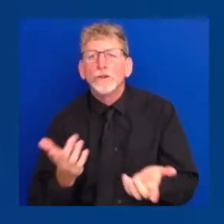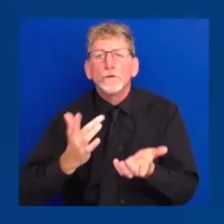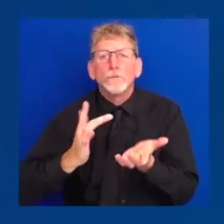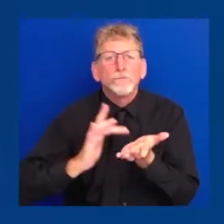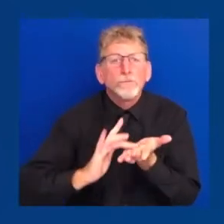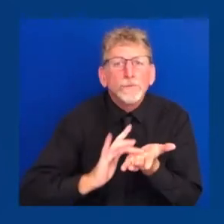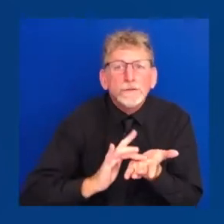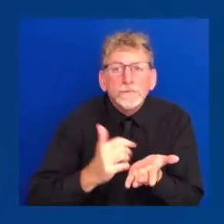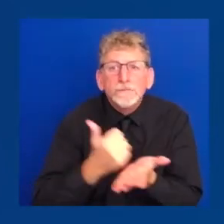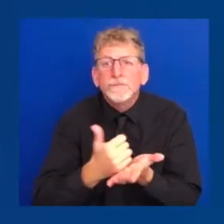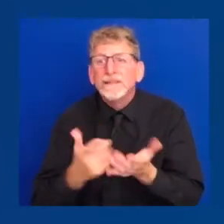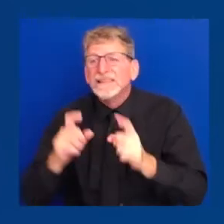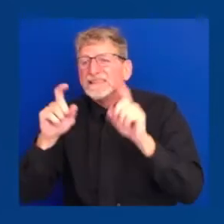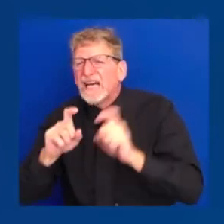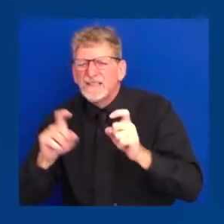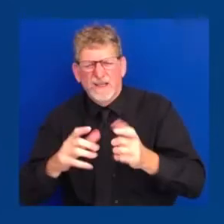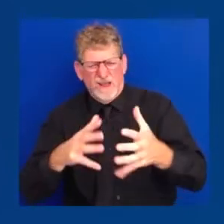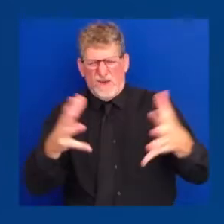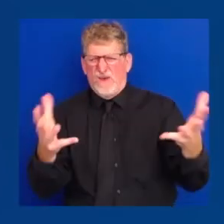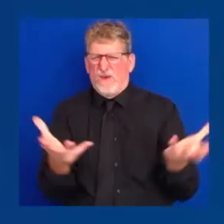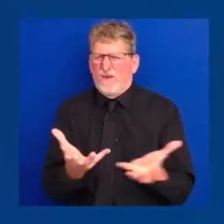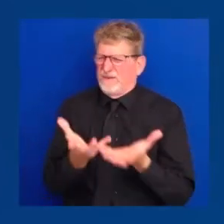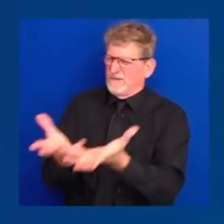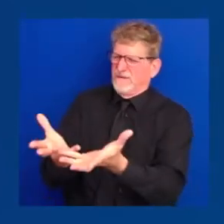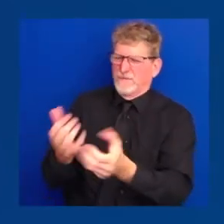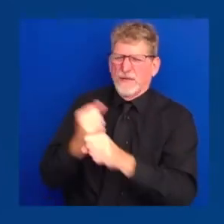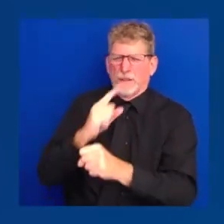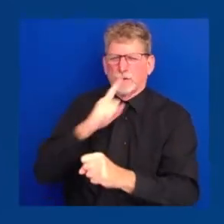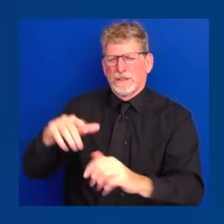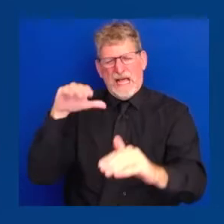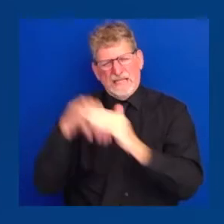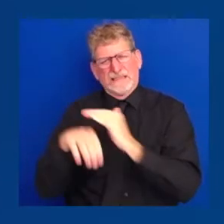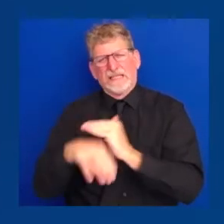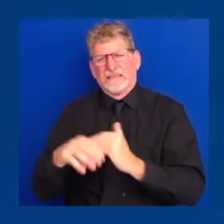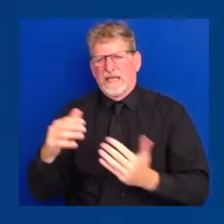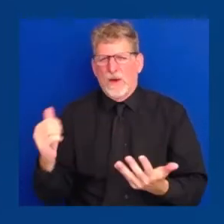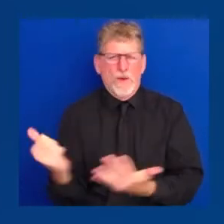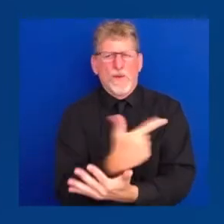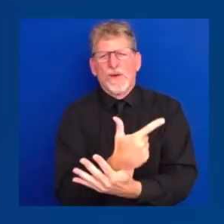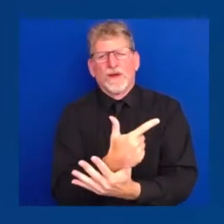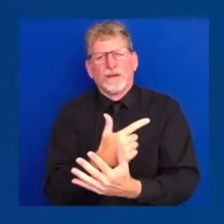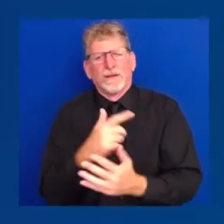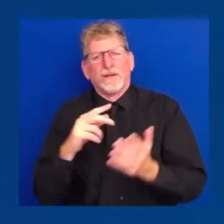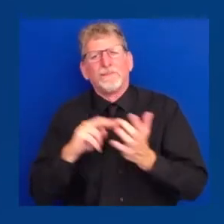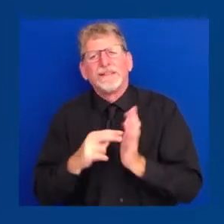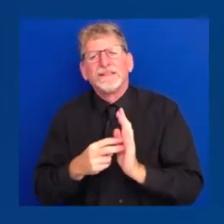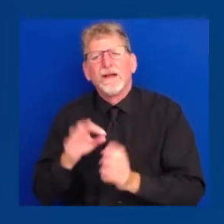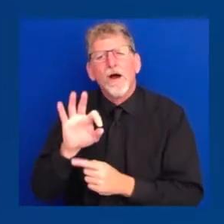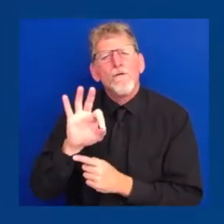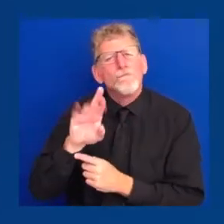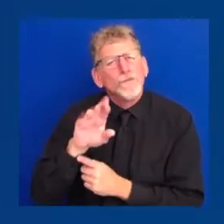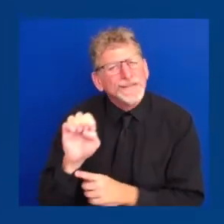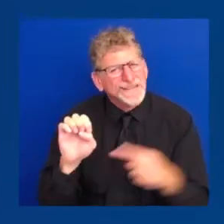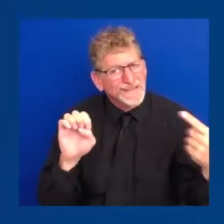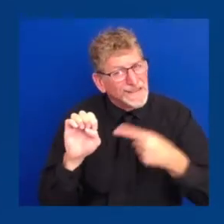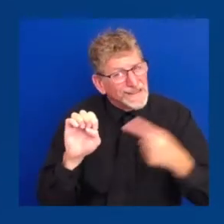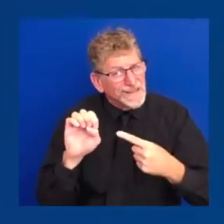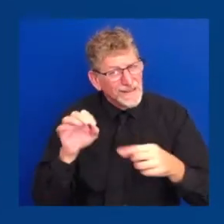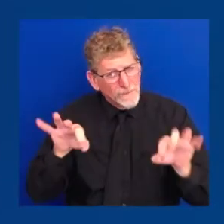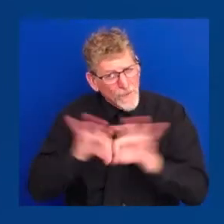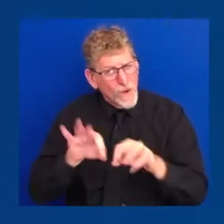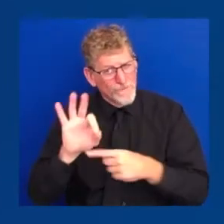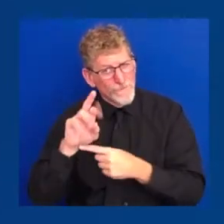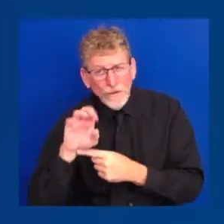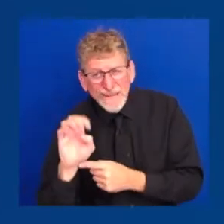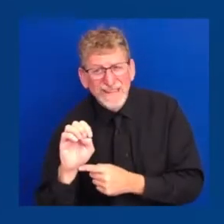sure people can access these tools for free, wherever you are, and even if you don't have health insurance. And